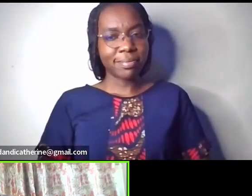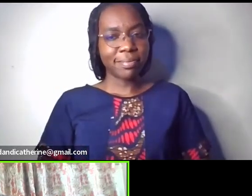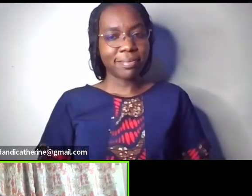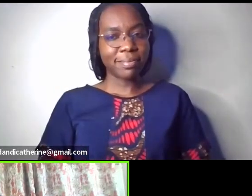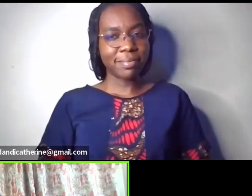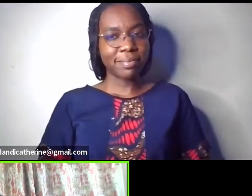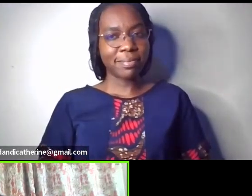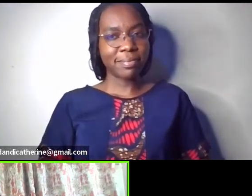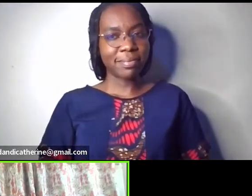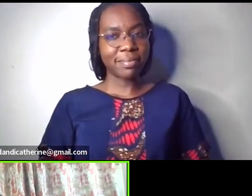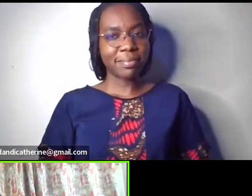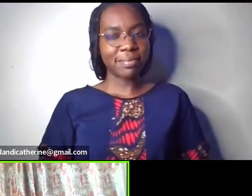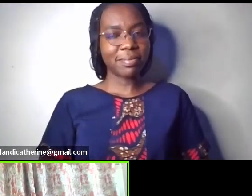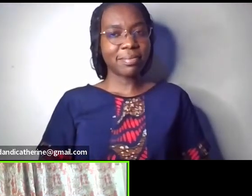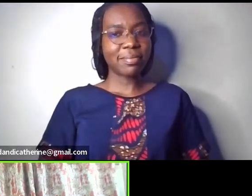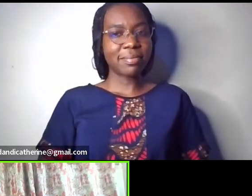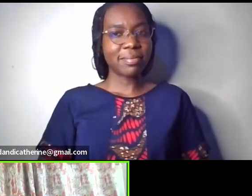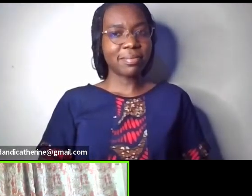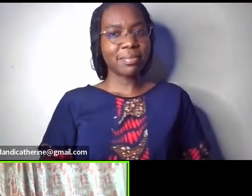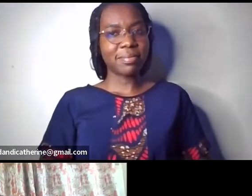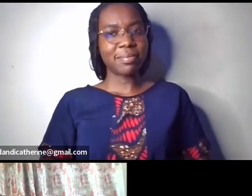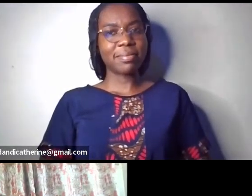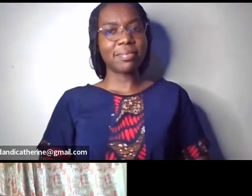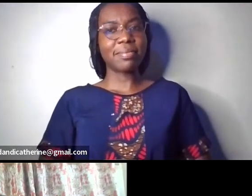Very So good. my business, yeah, thank you.